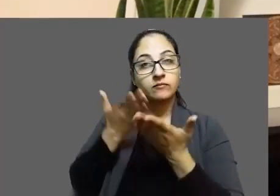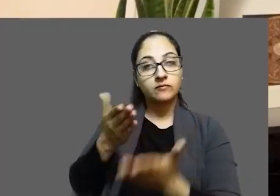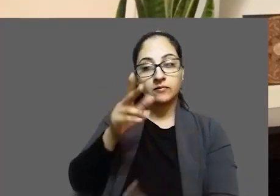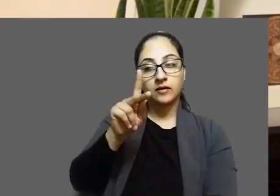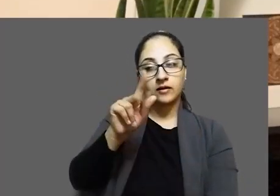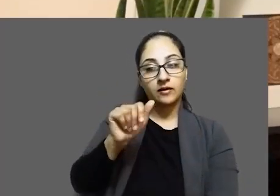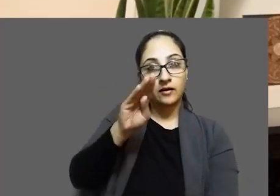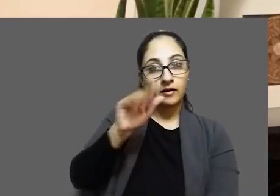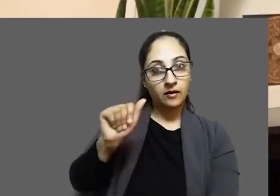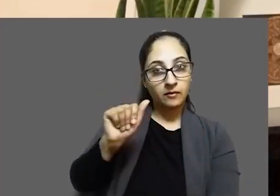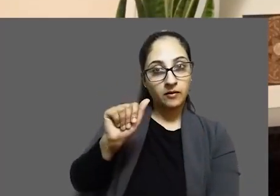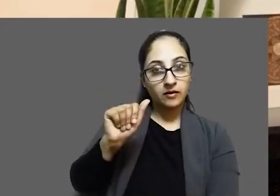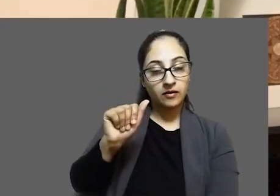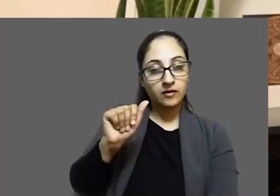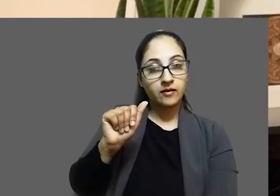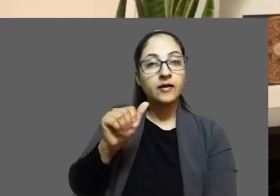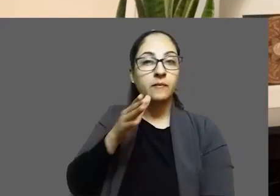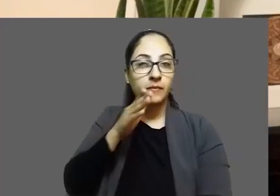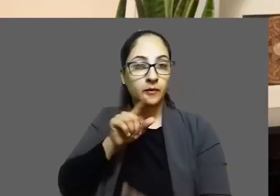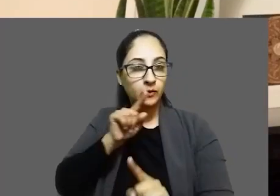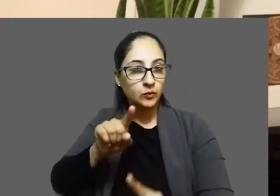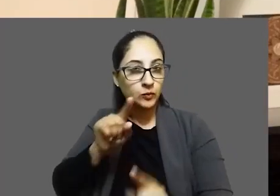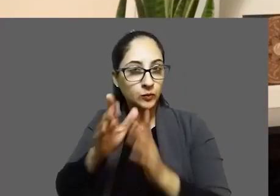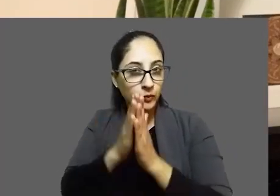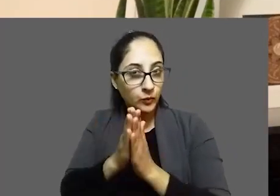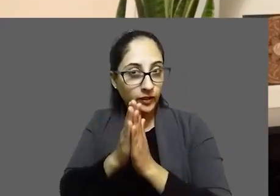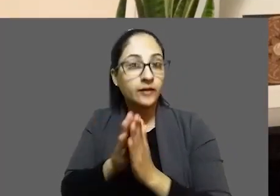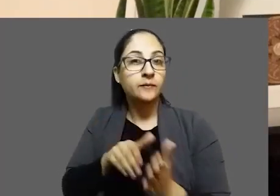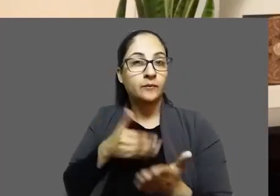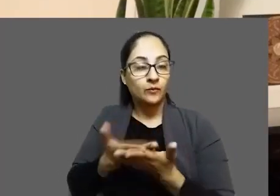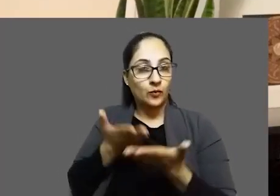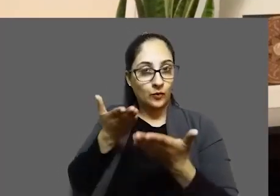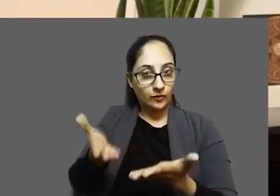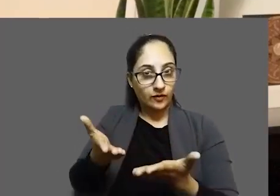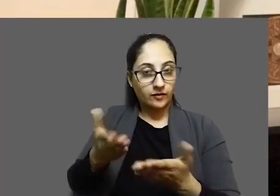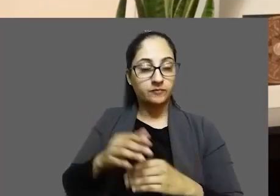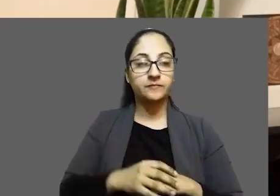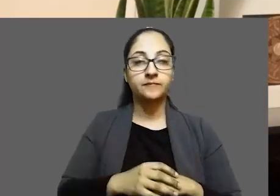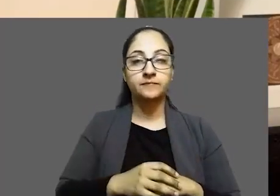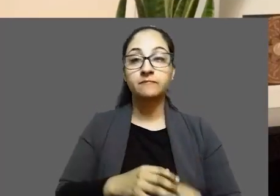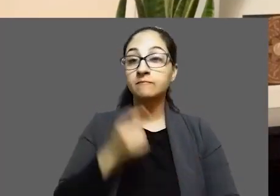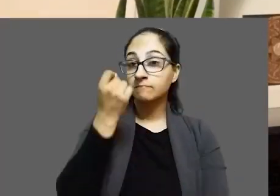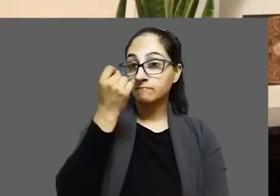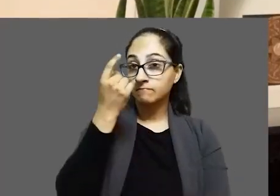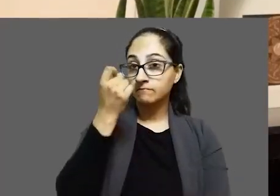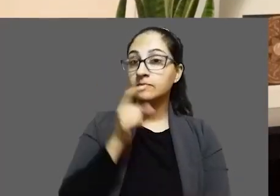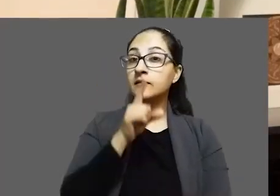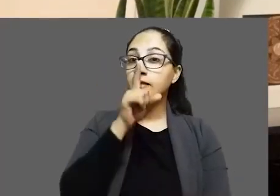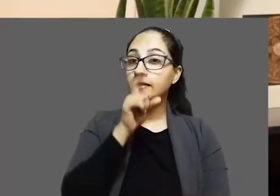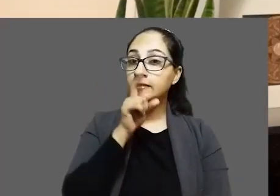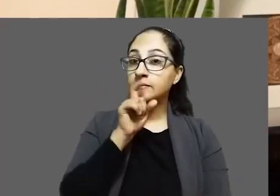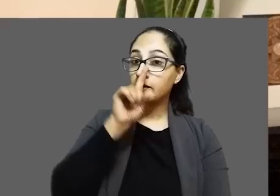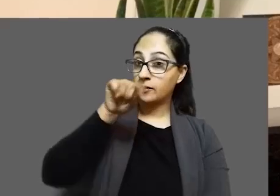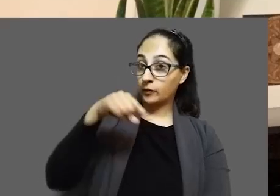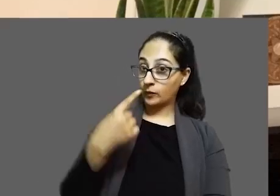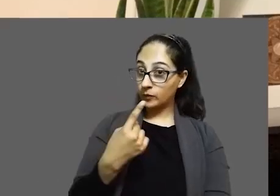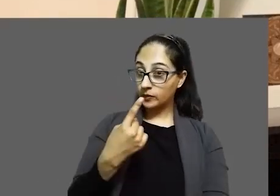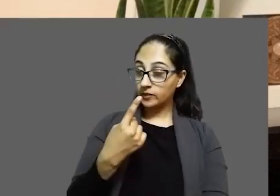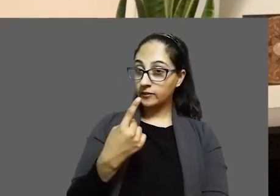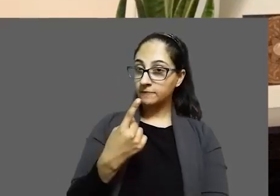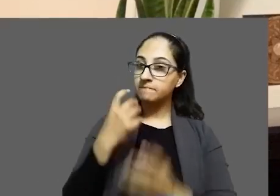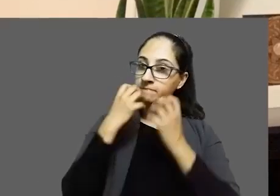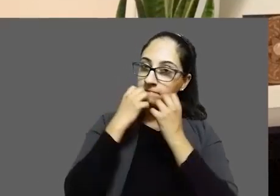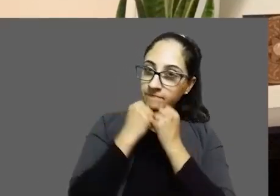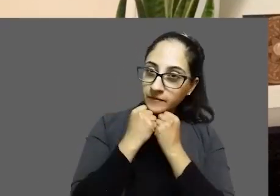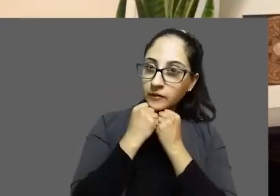the Holy Kaaba, where his mother used to go to pray. Even beyond the Shia interpretation of Islam, Imam Ali